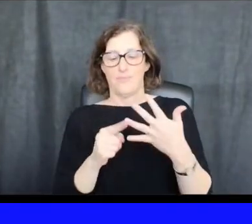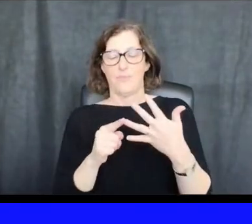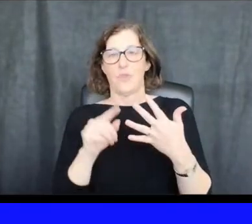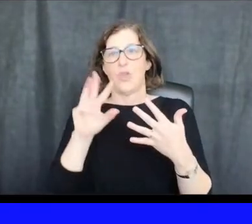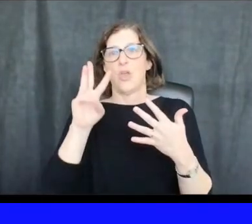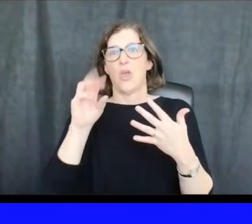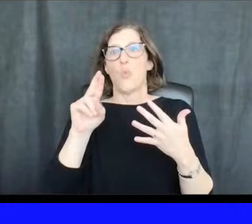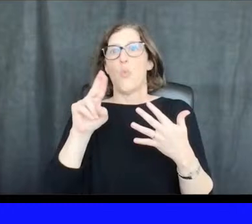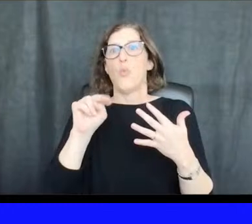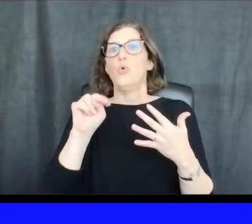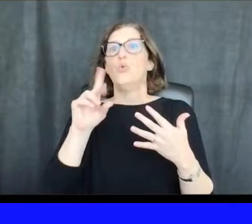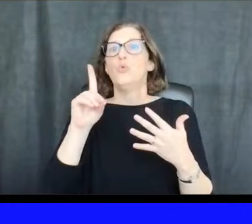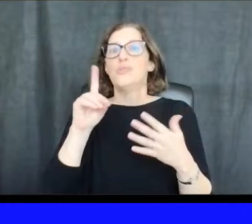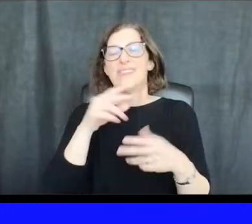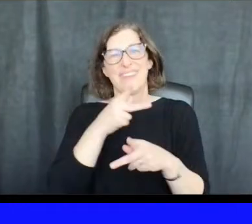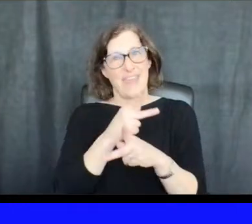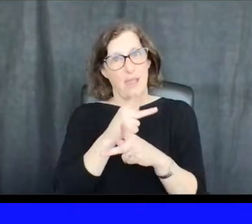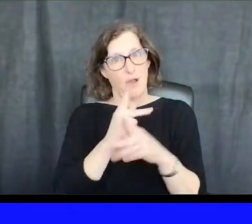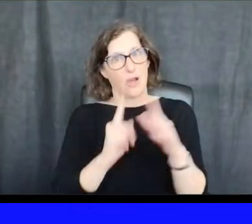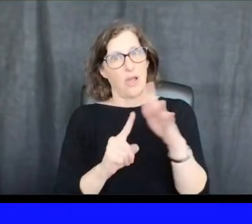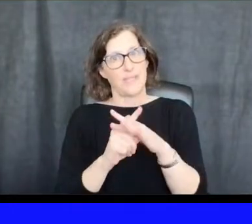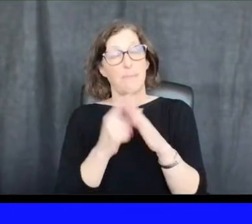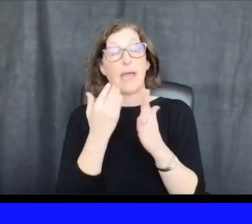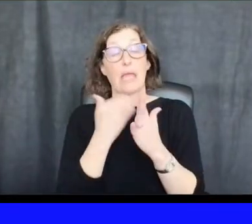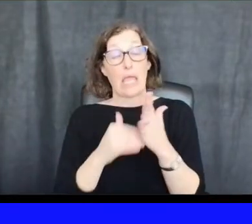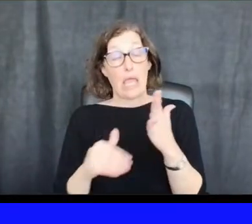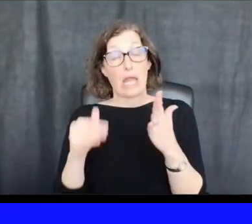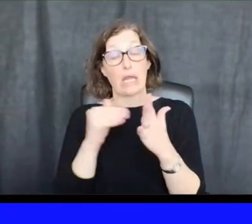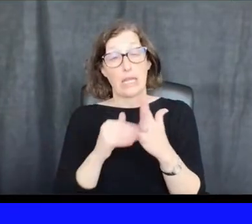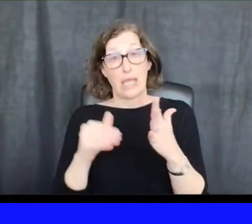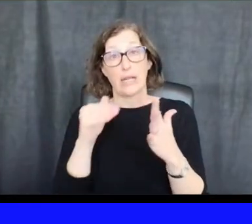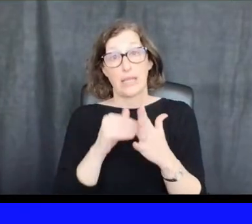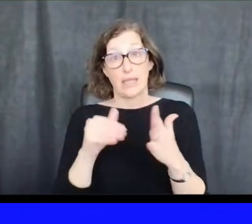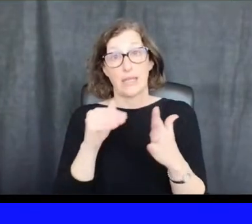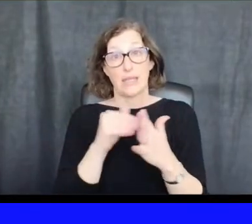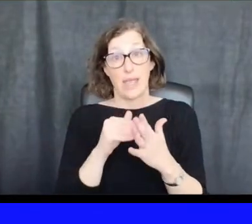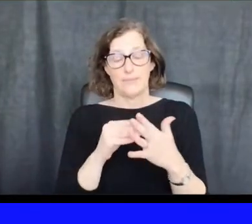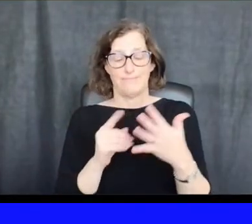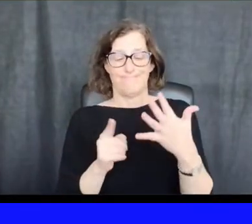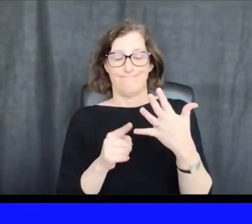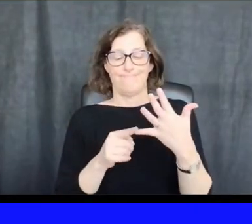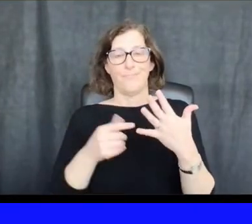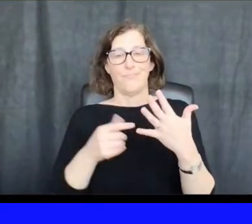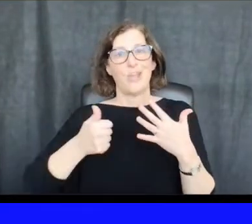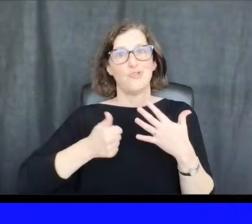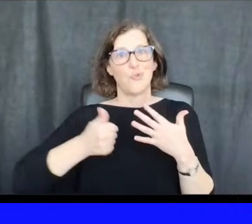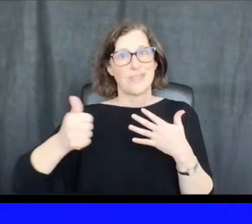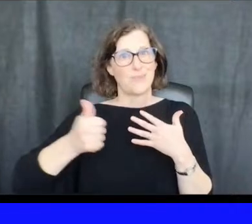needs. Their ability to navigate their own care